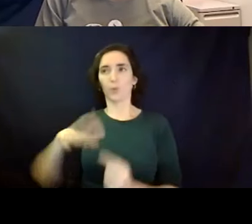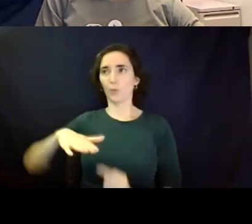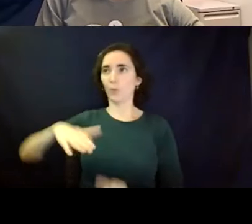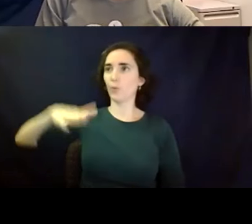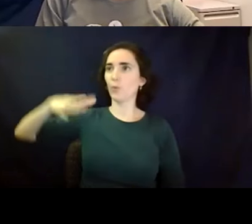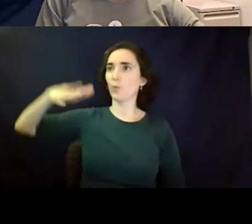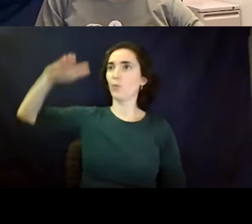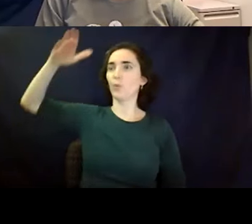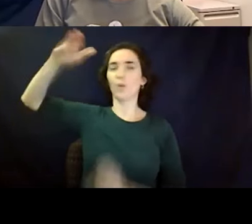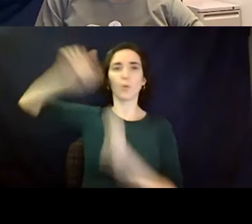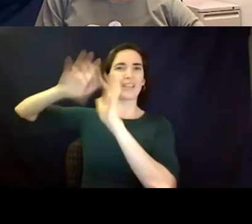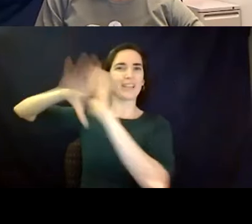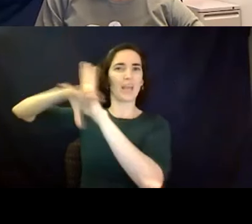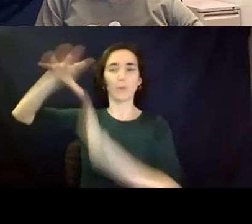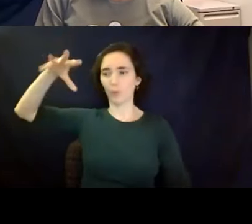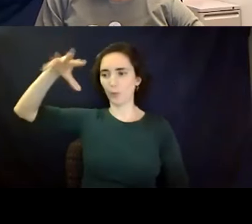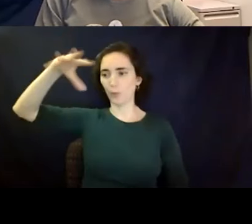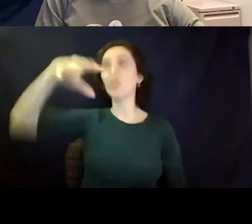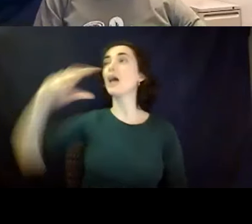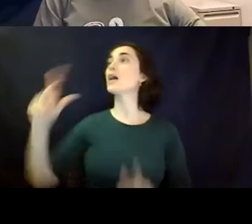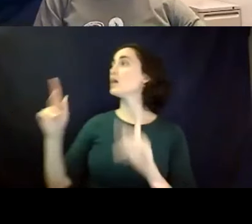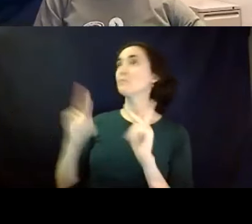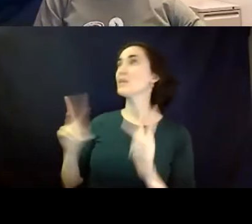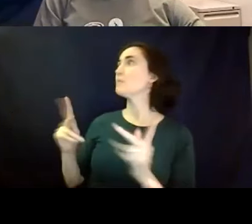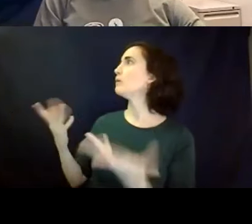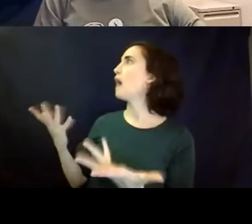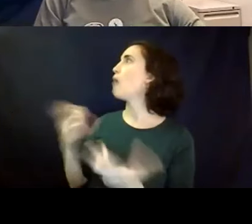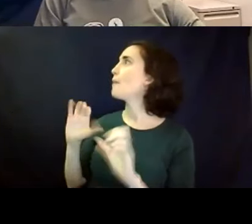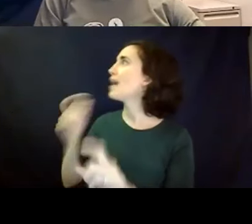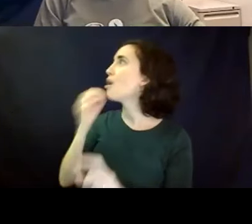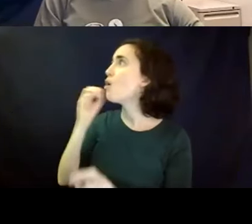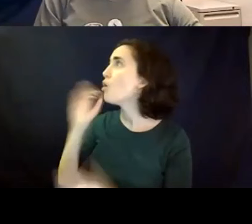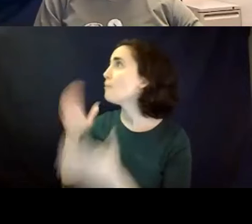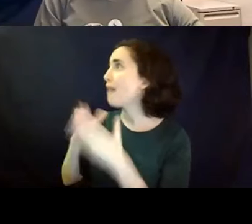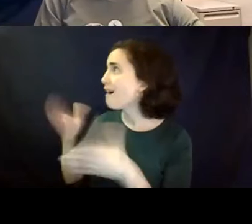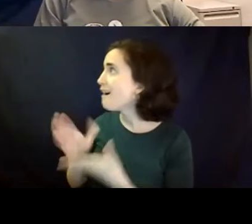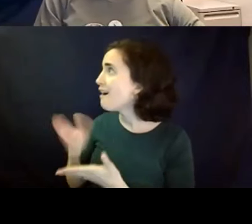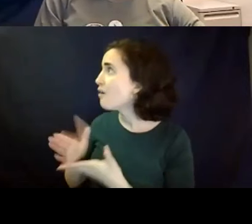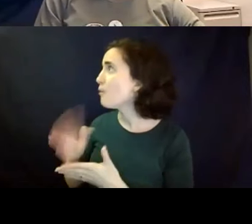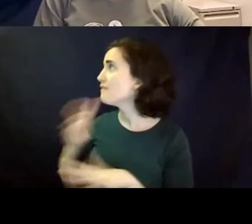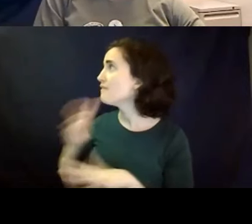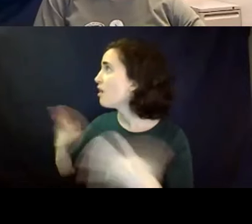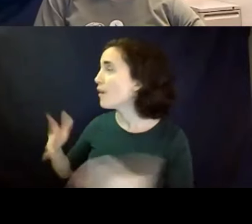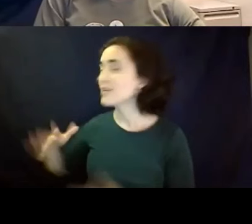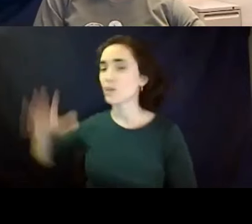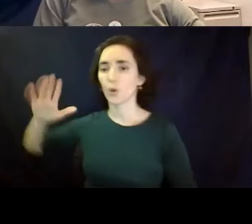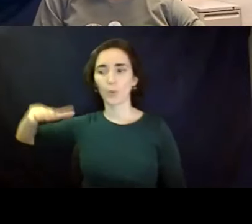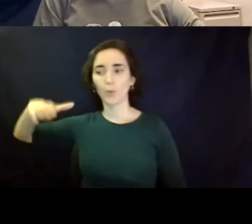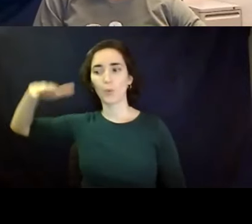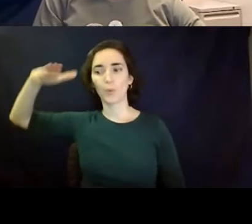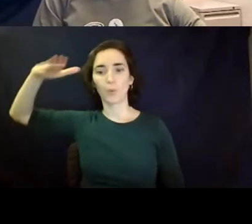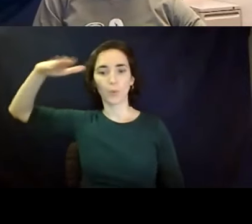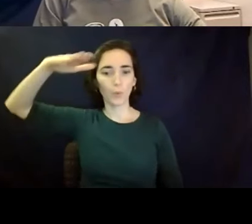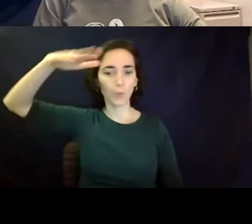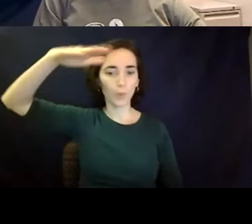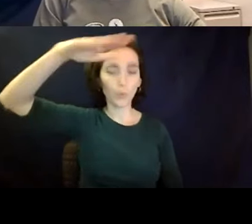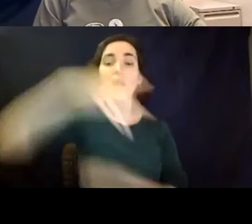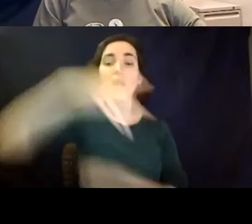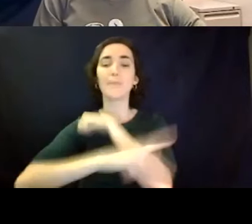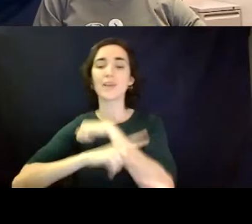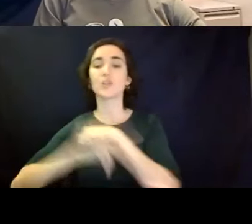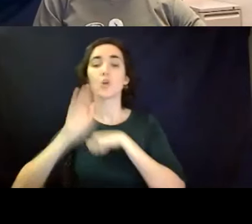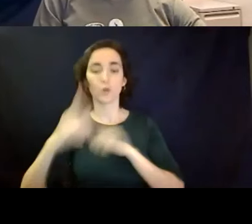house is okay, or they want to know if their house has been flooded. So the parishes will fly drones and put drone footage so you know if your street was dry. Or